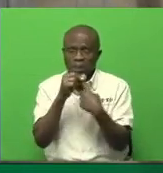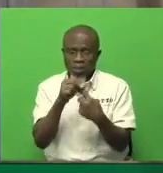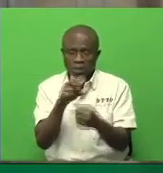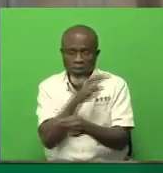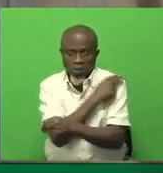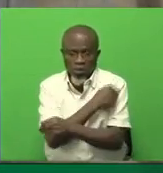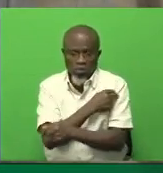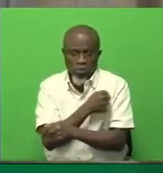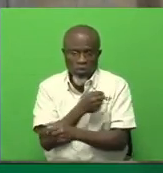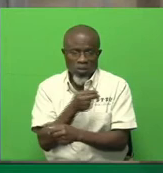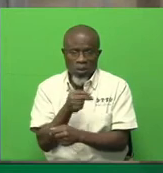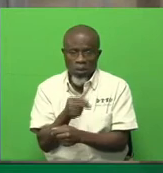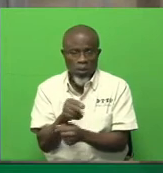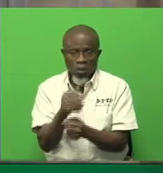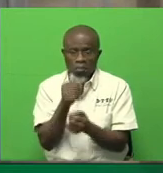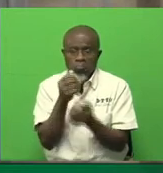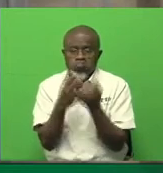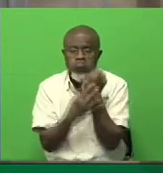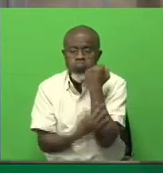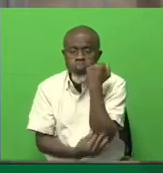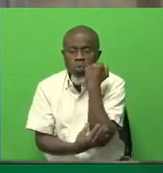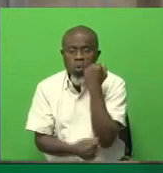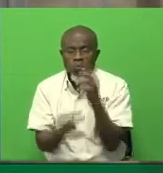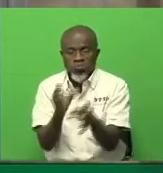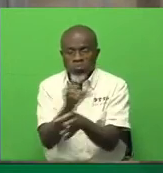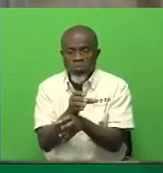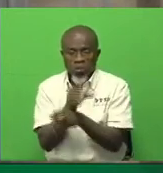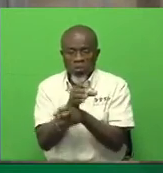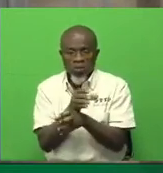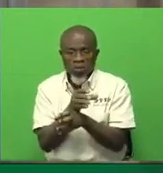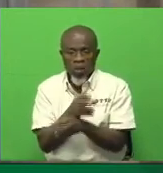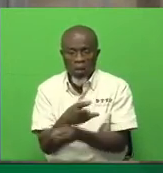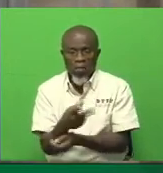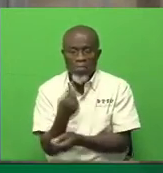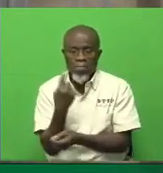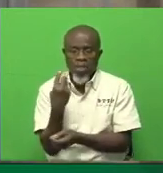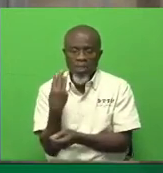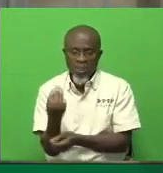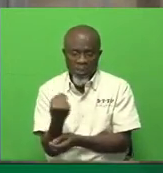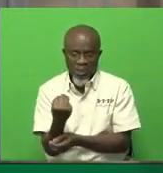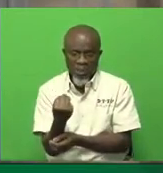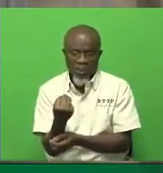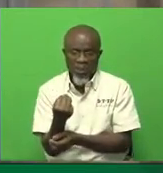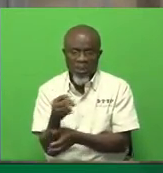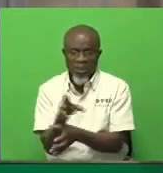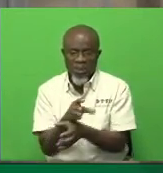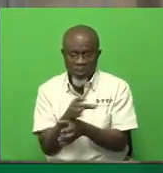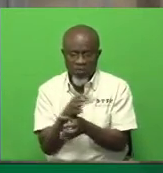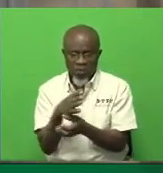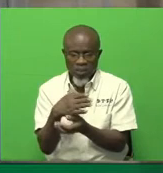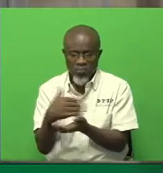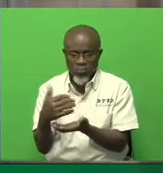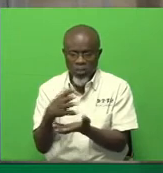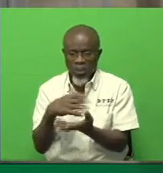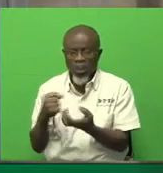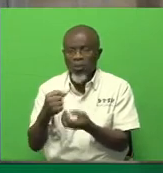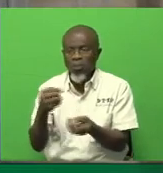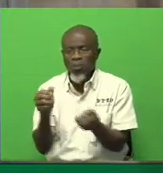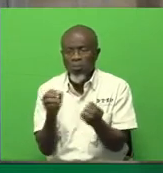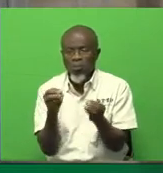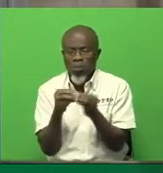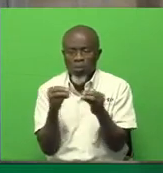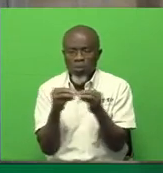record of saying that a half a billion taxpayers dollars was spent on hiring additional Human Resources you know